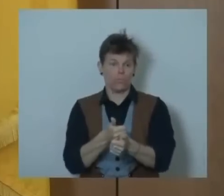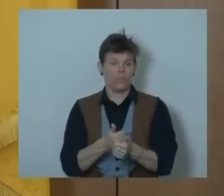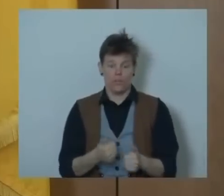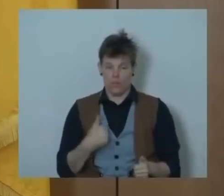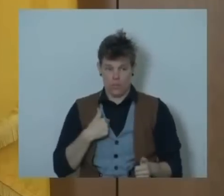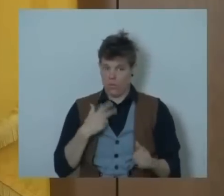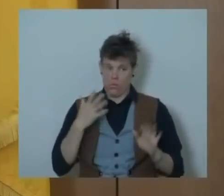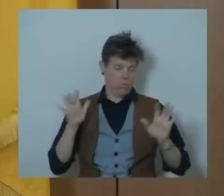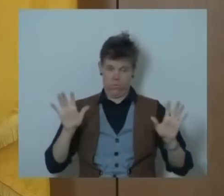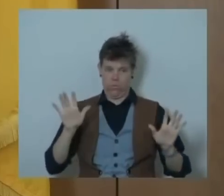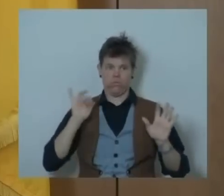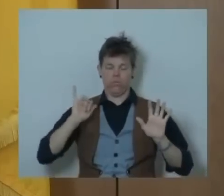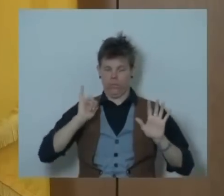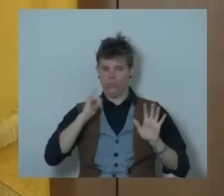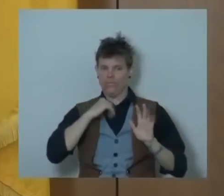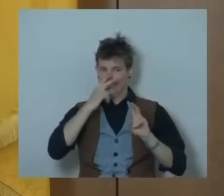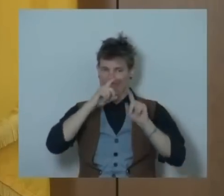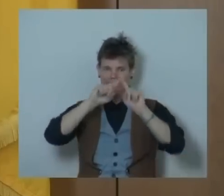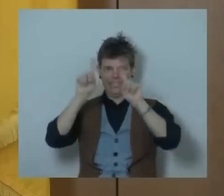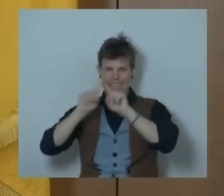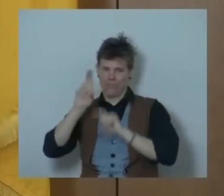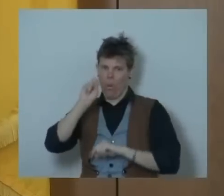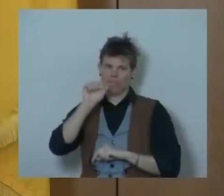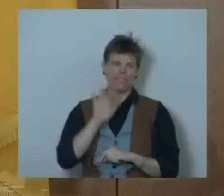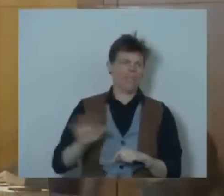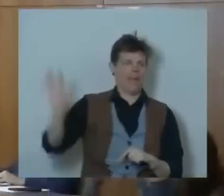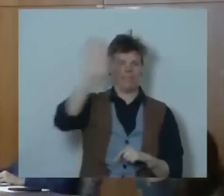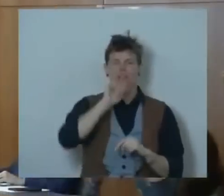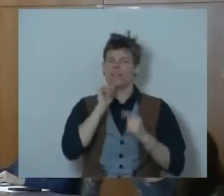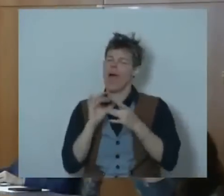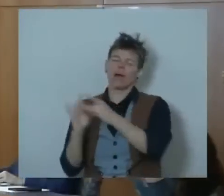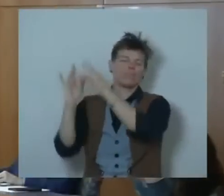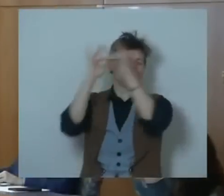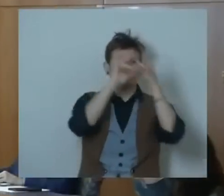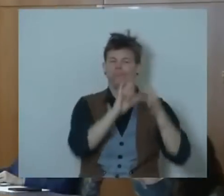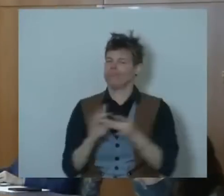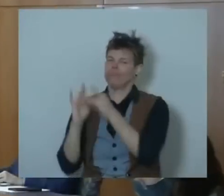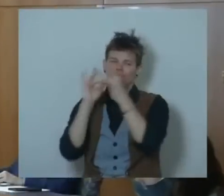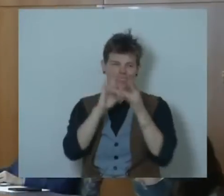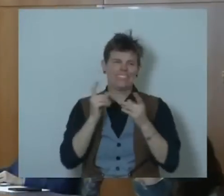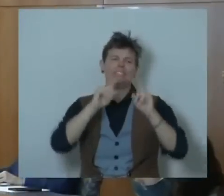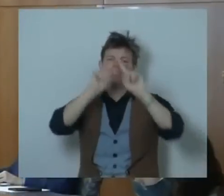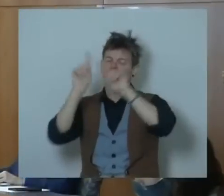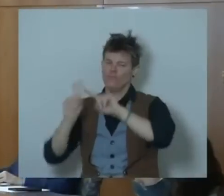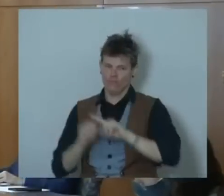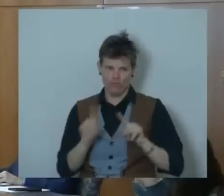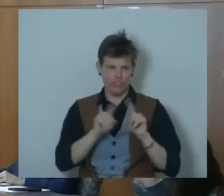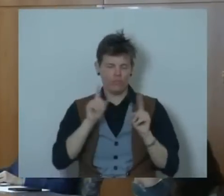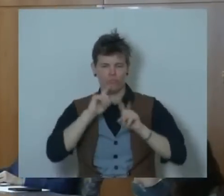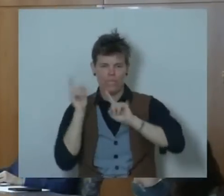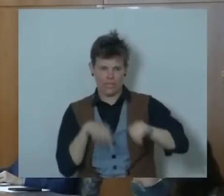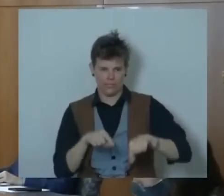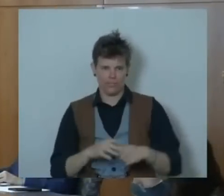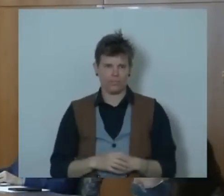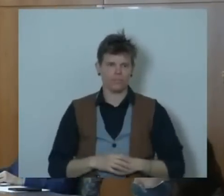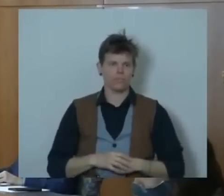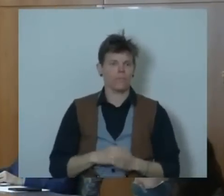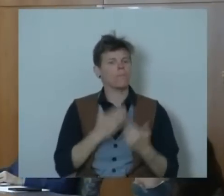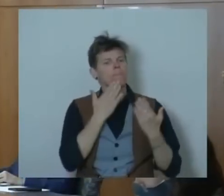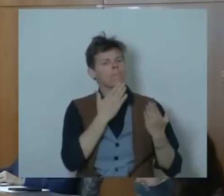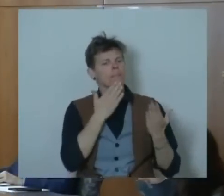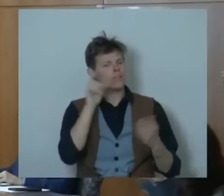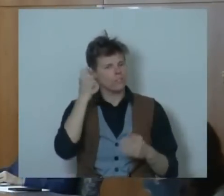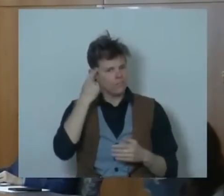that's delayed some productive activity, certainly. Thank you, Governor. Next, we're going to go to Morgan Lee with the AP. Morgan, you